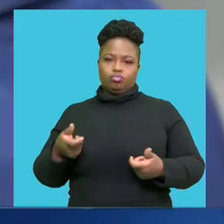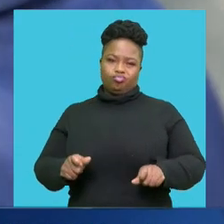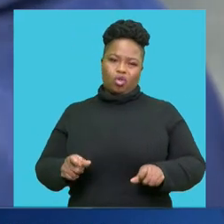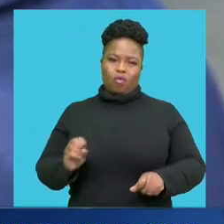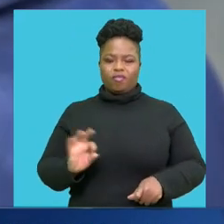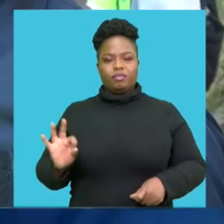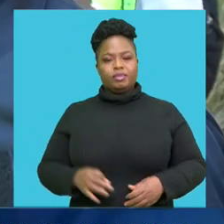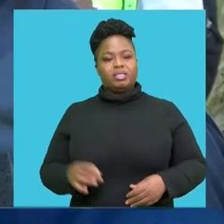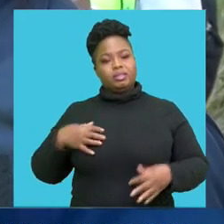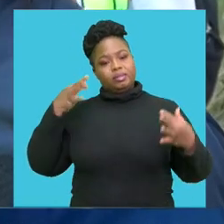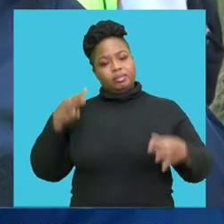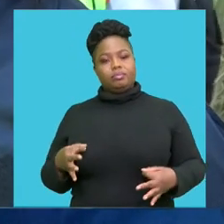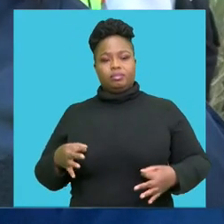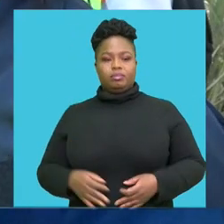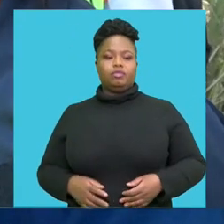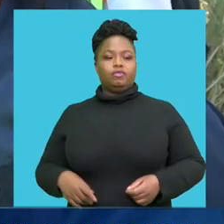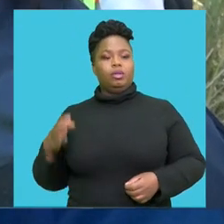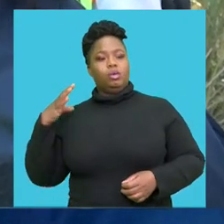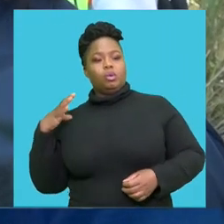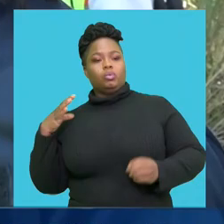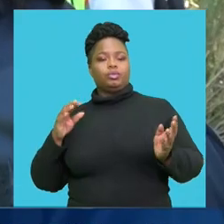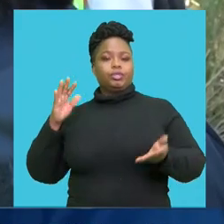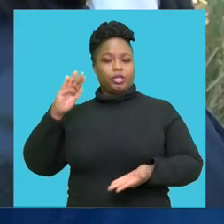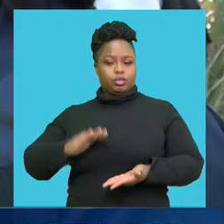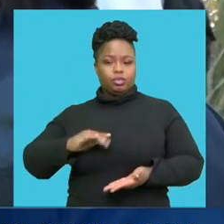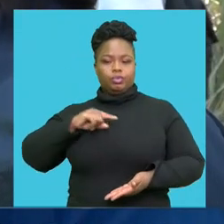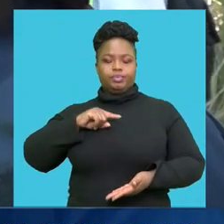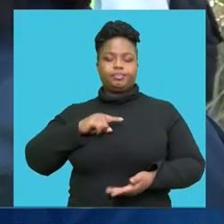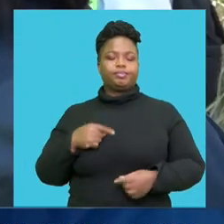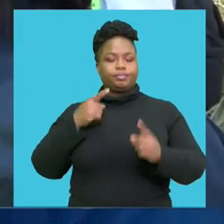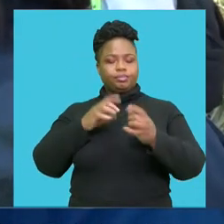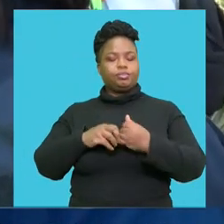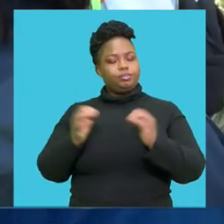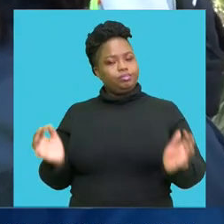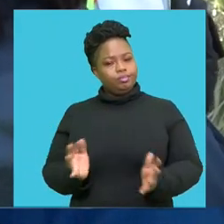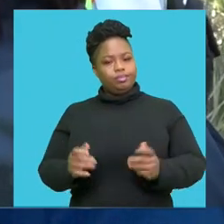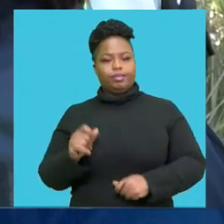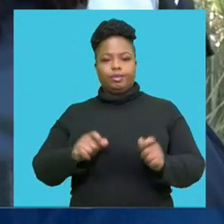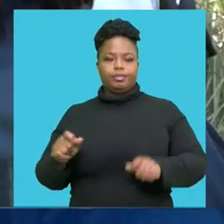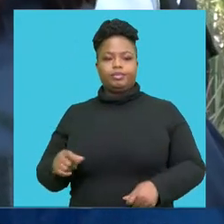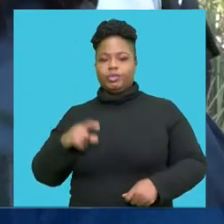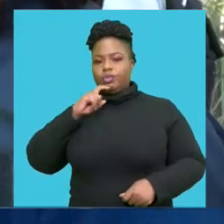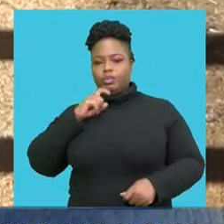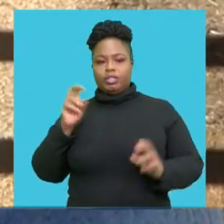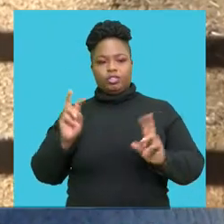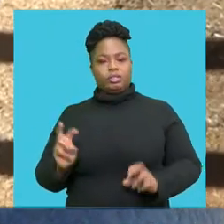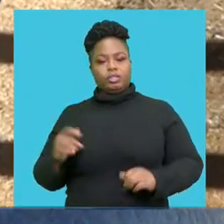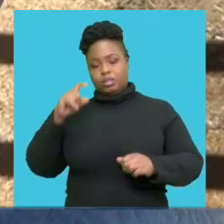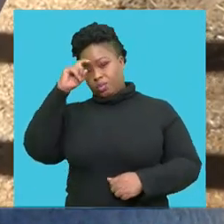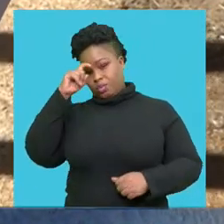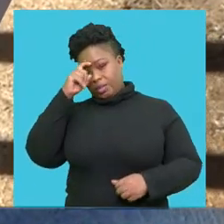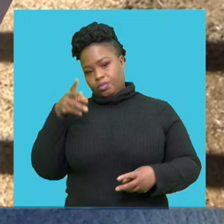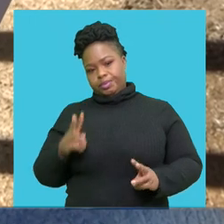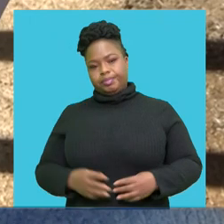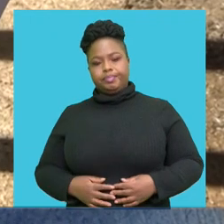The decision to initiate load reduction really follows an extensive effort to encourage customers to use electricity wisely and efficiently in